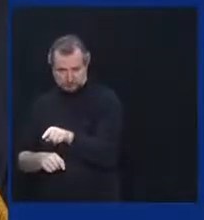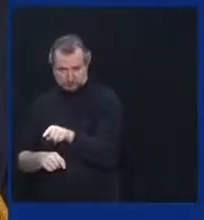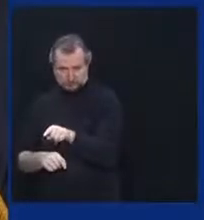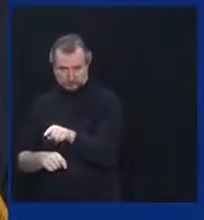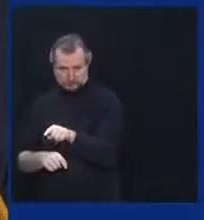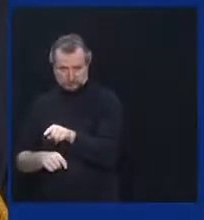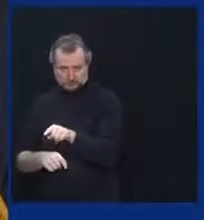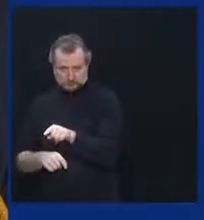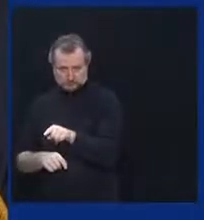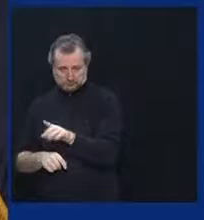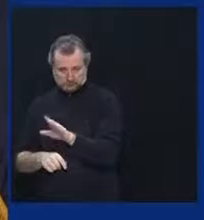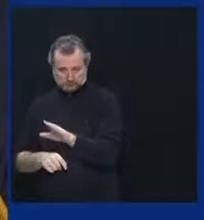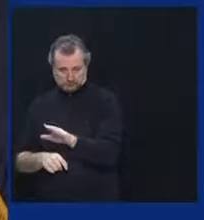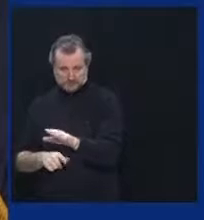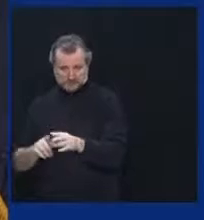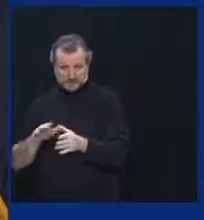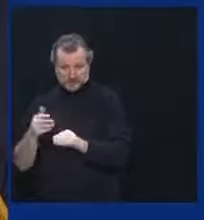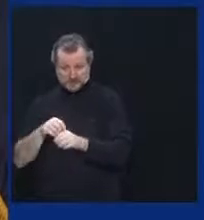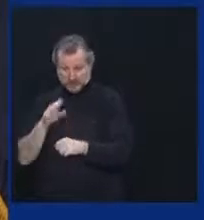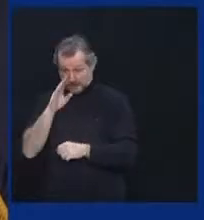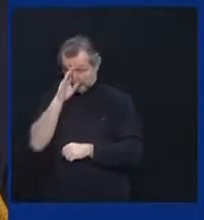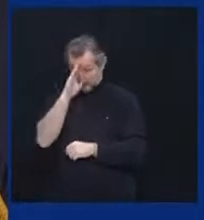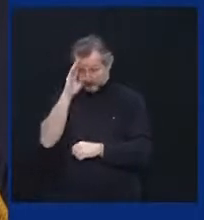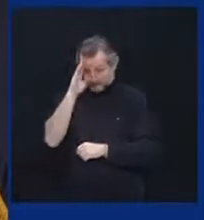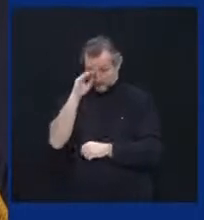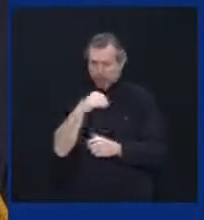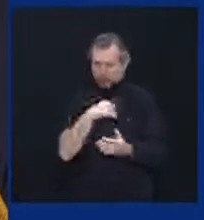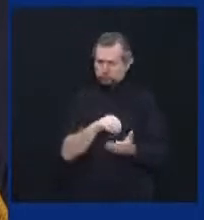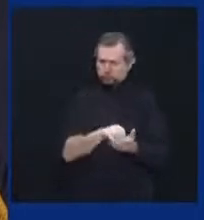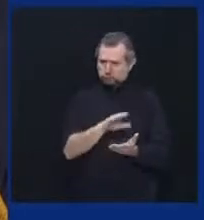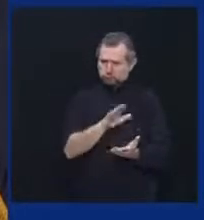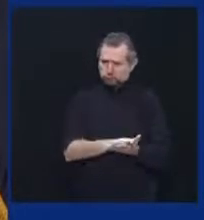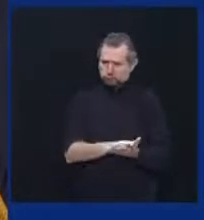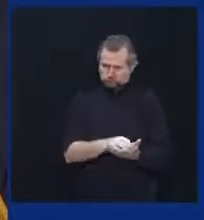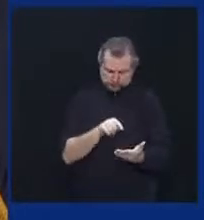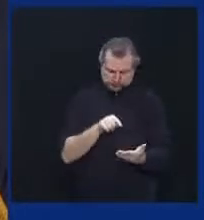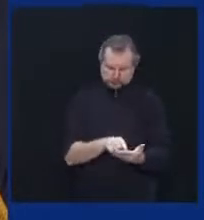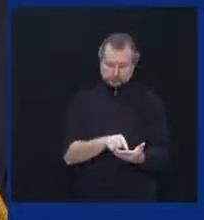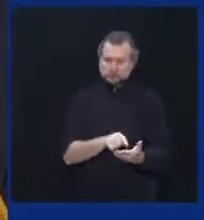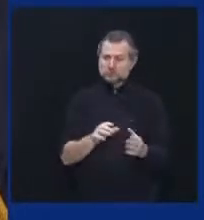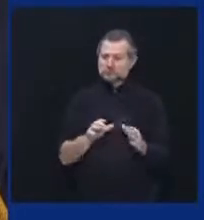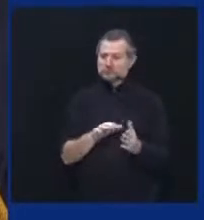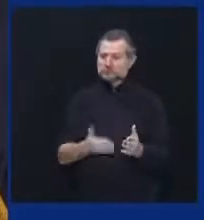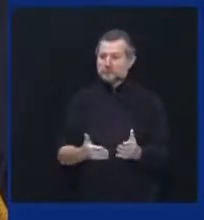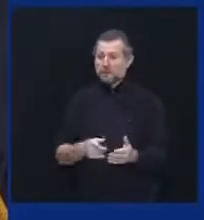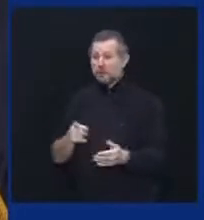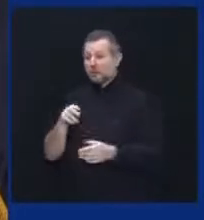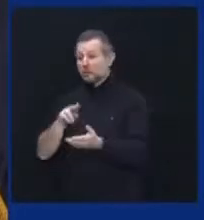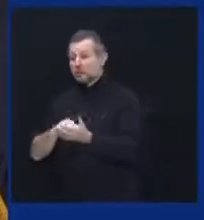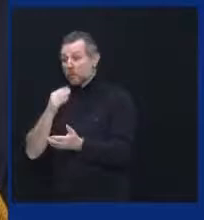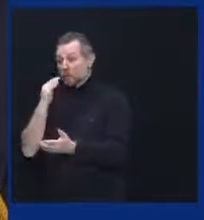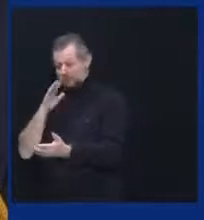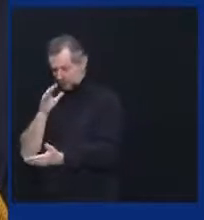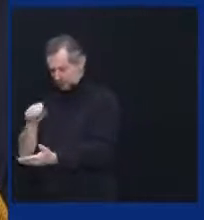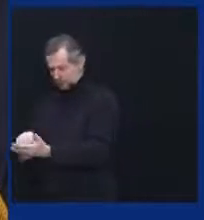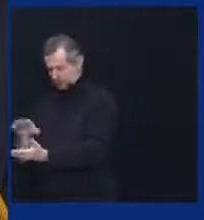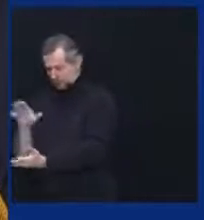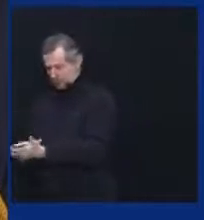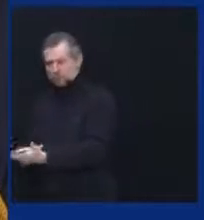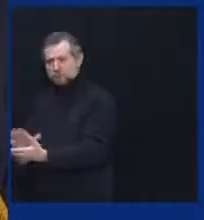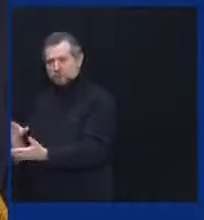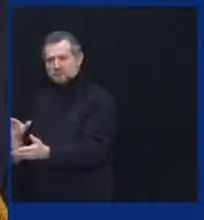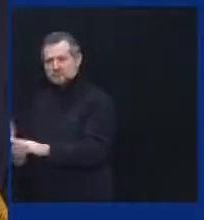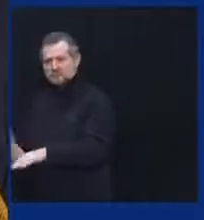So if you die in a hospital, that's the hospital death number. If you die in a nursing home, that's the nursing home